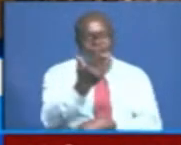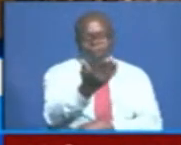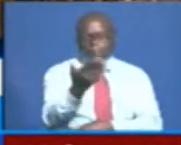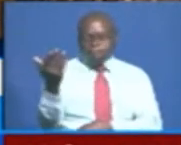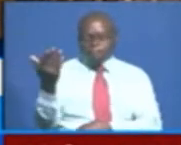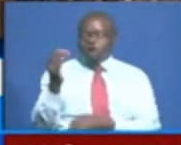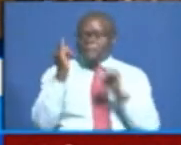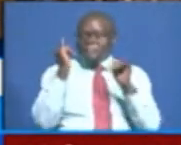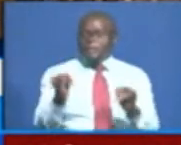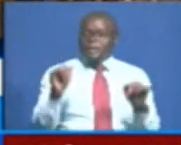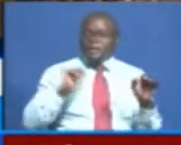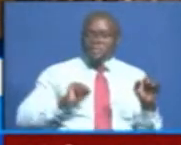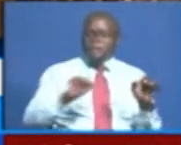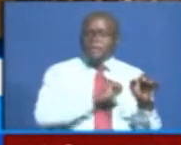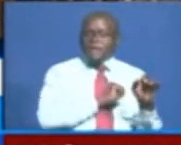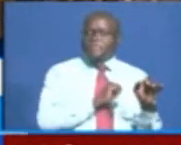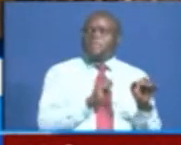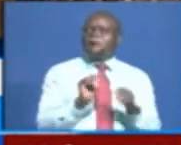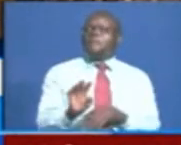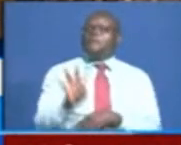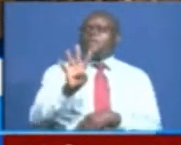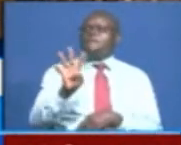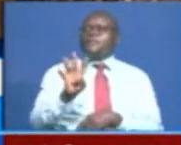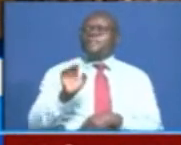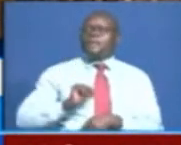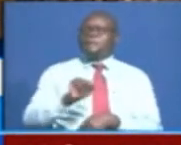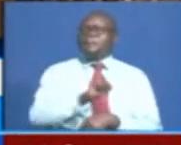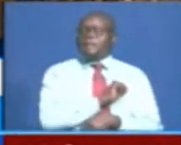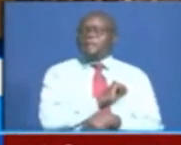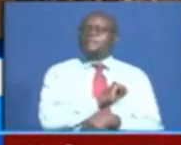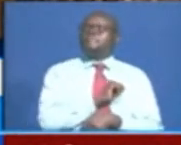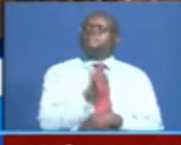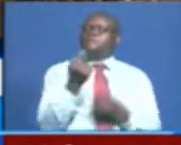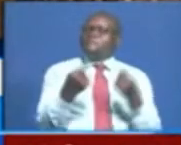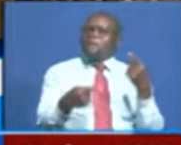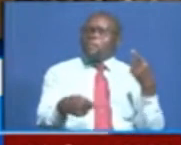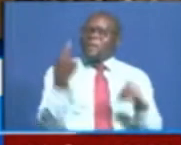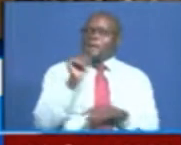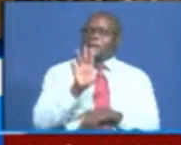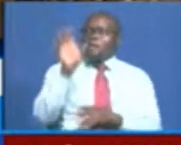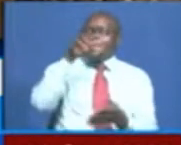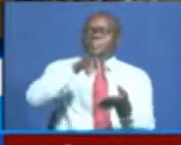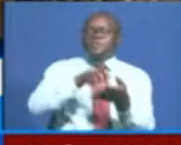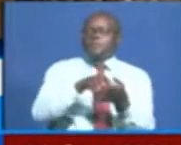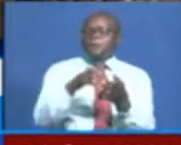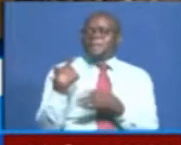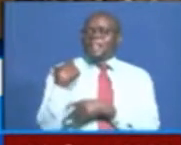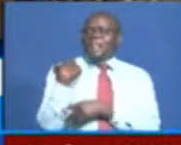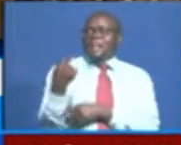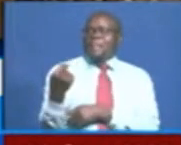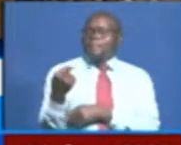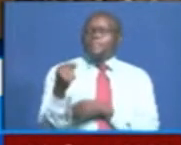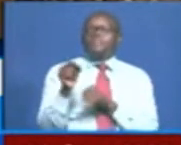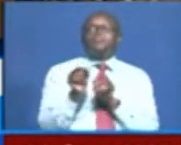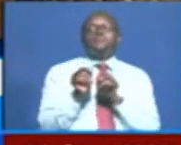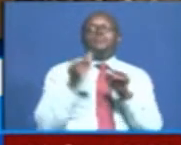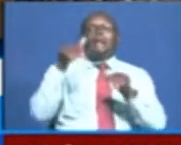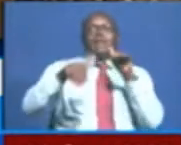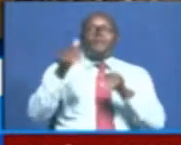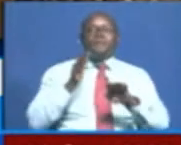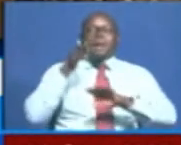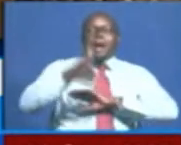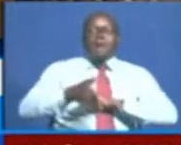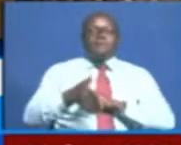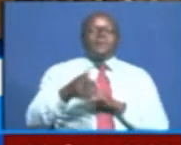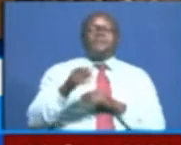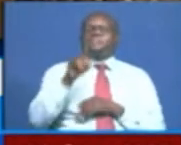new senators of the 4th Senate, for emerging triumphant in the just concluded general elections after a bruising